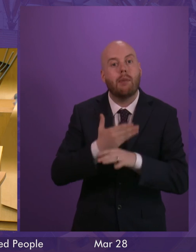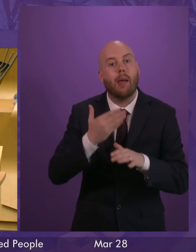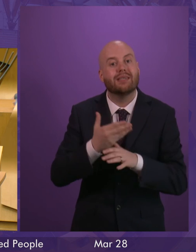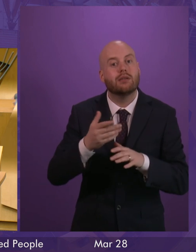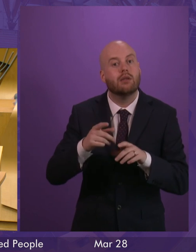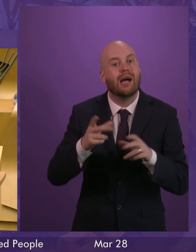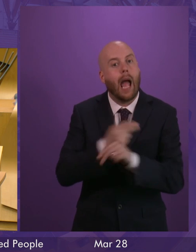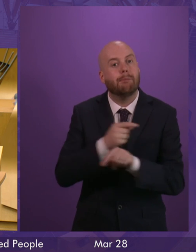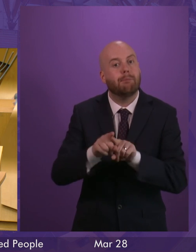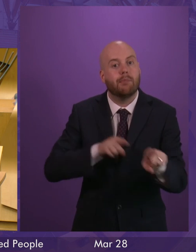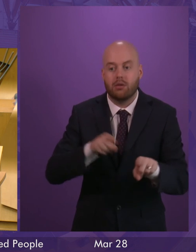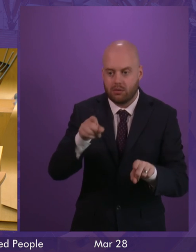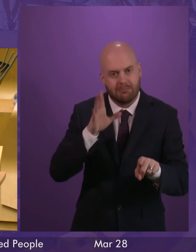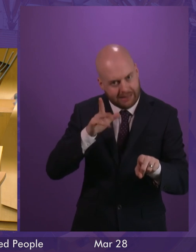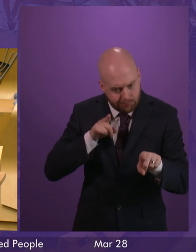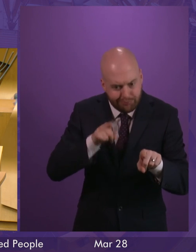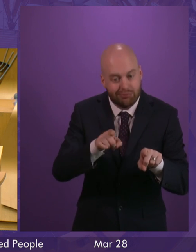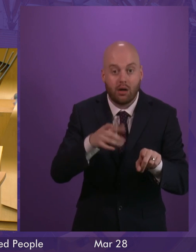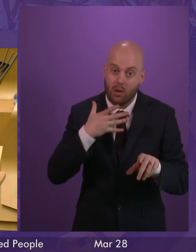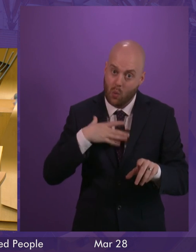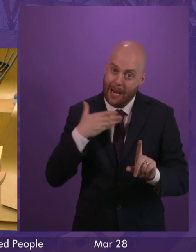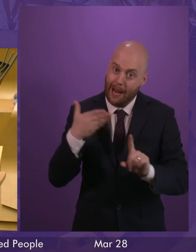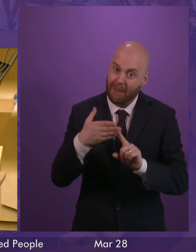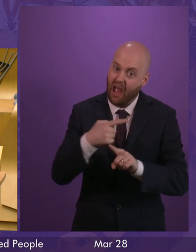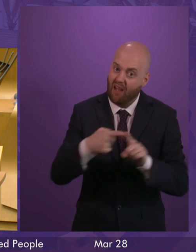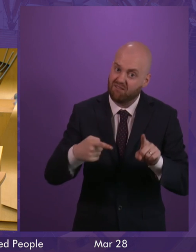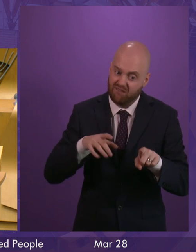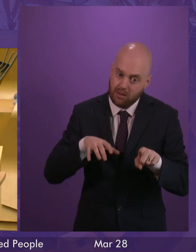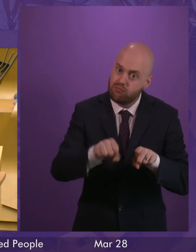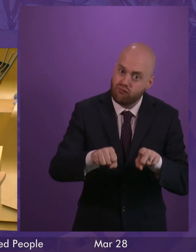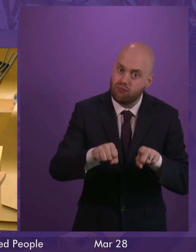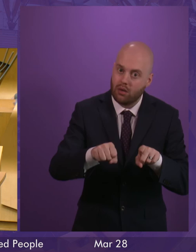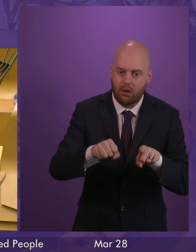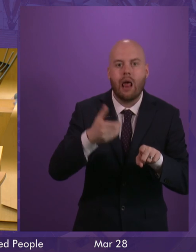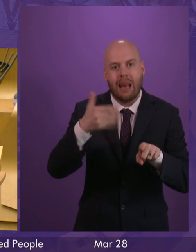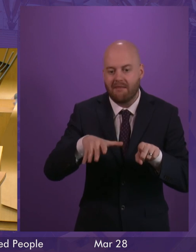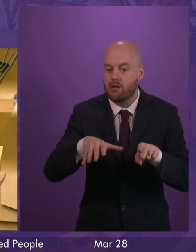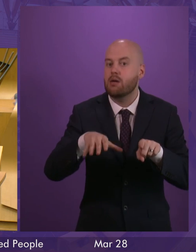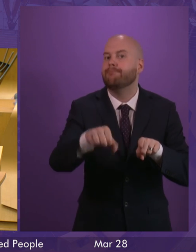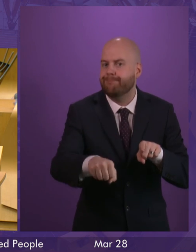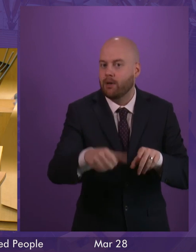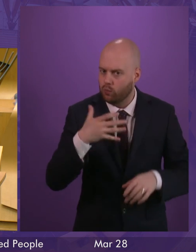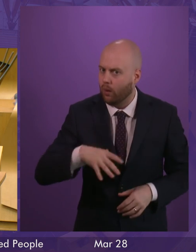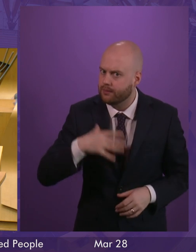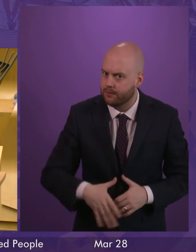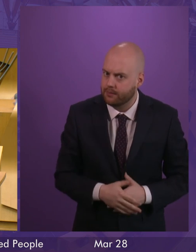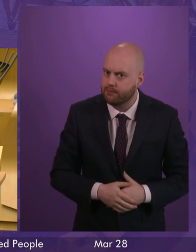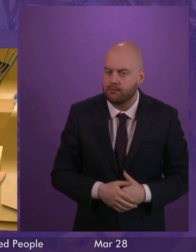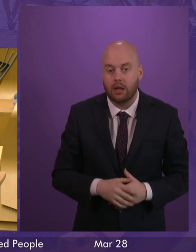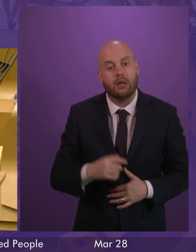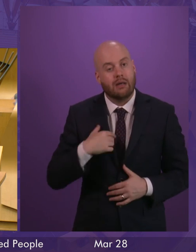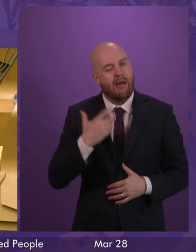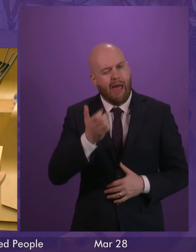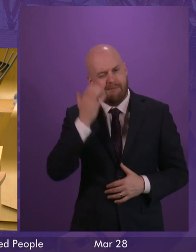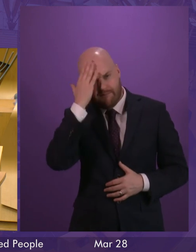go further. is an economic necessity to do so as well. We have set ourselves an ambitious and reaching target